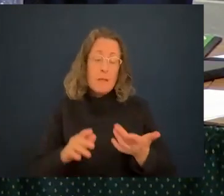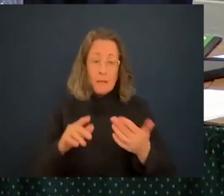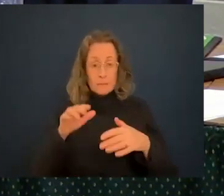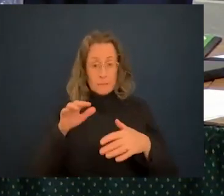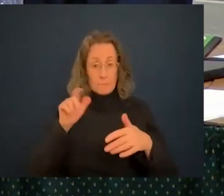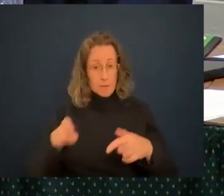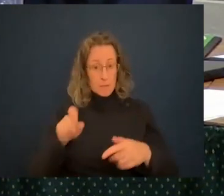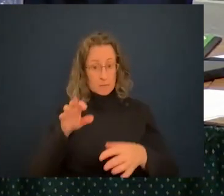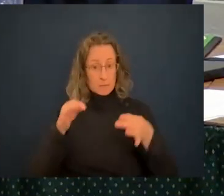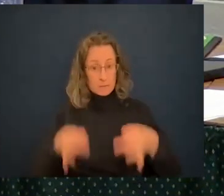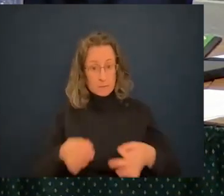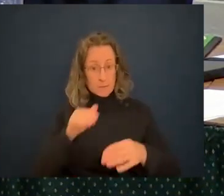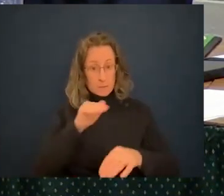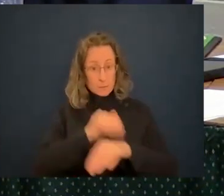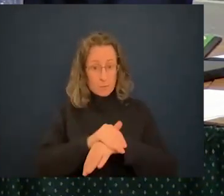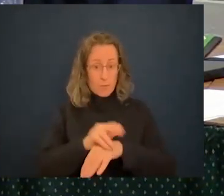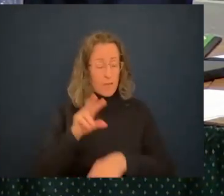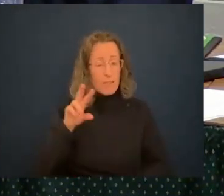but